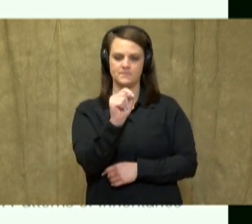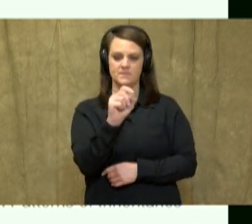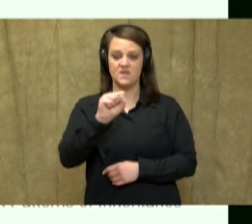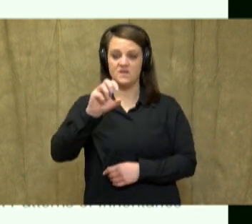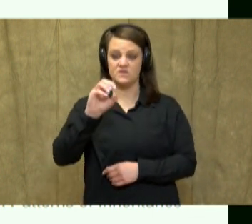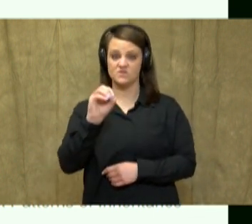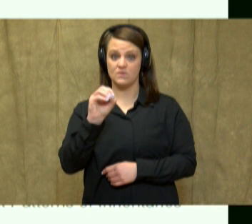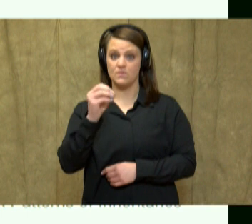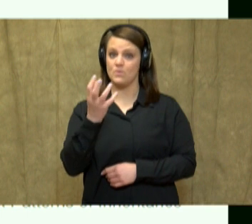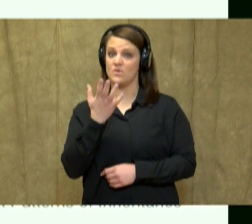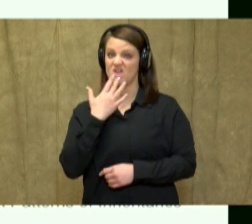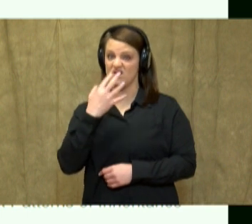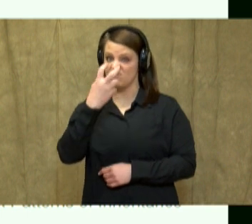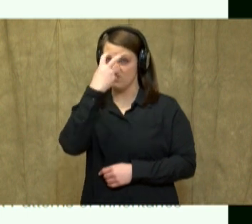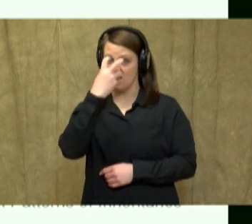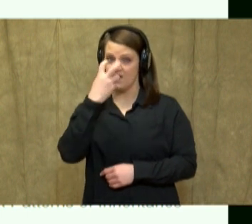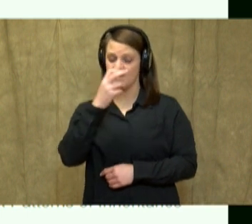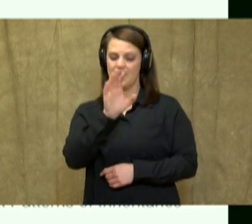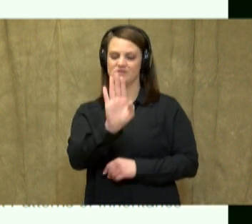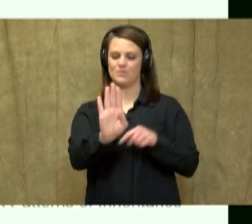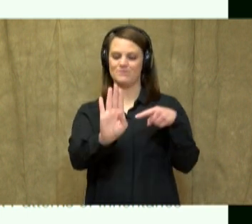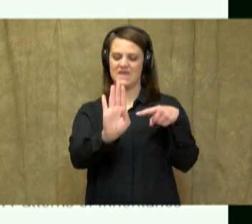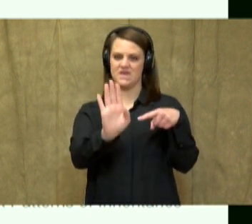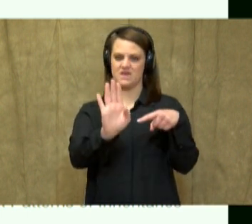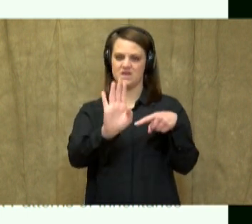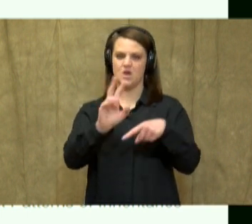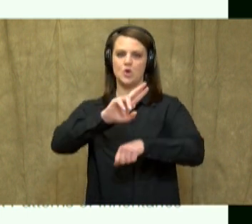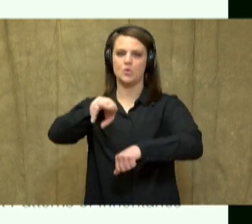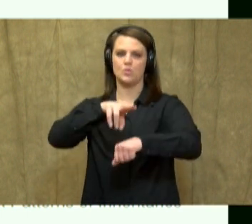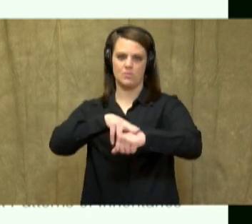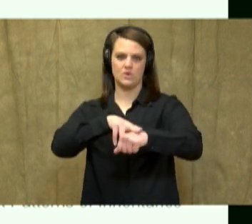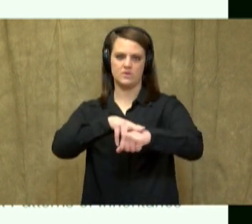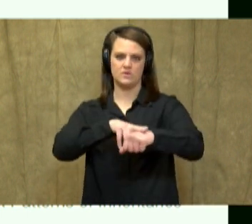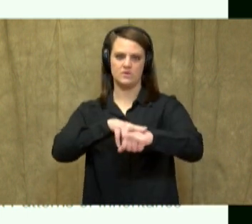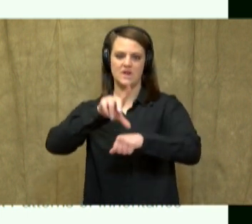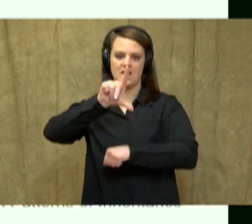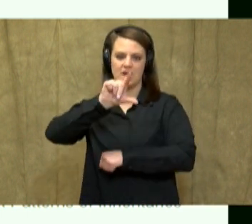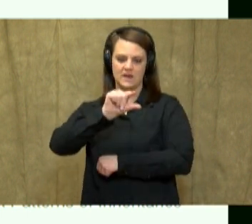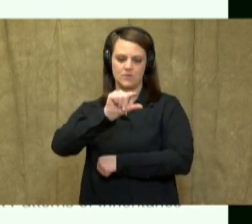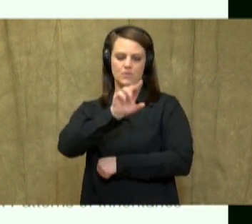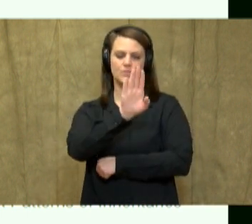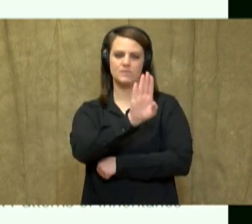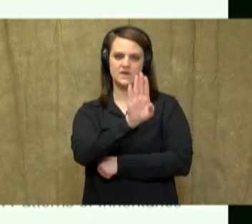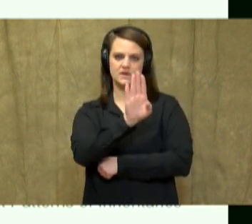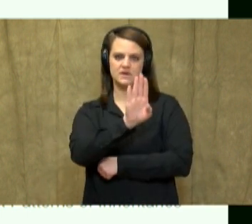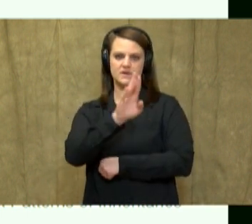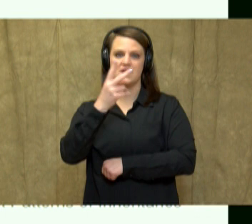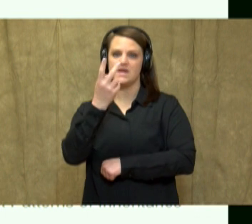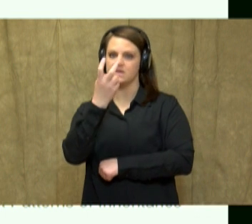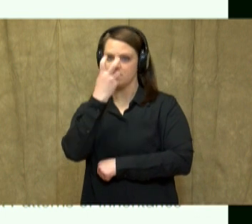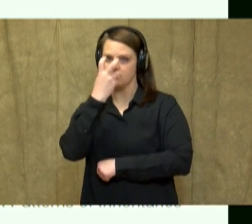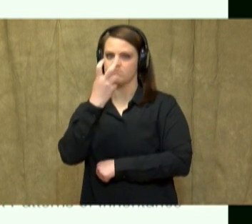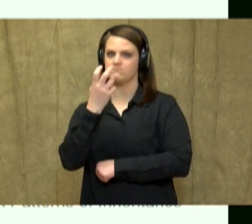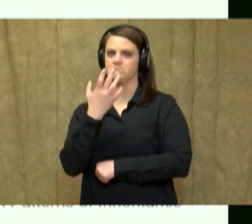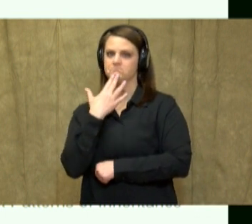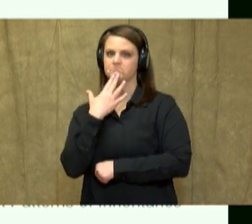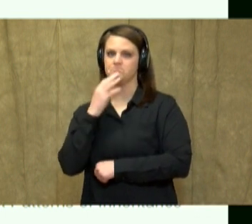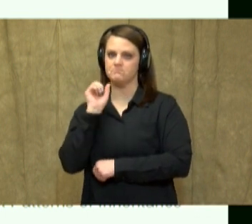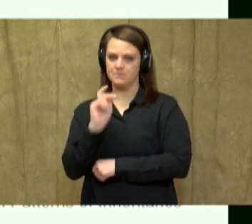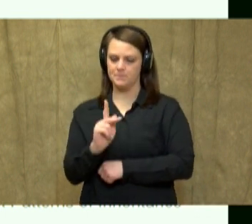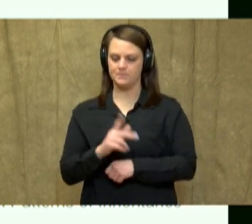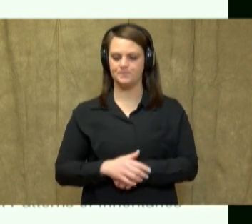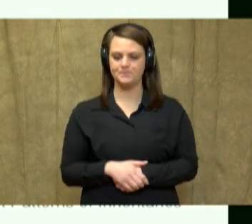color blindness, we're going to let B stand for normal, little b stand for colorblind,